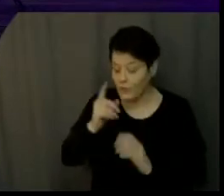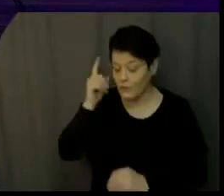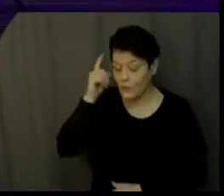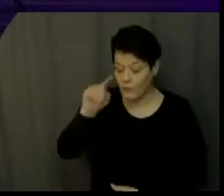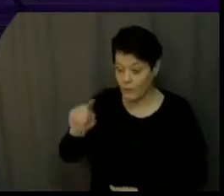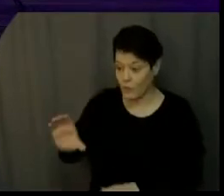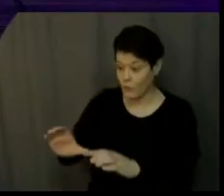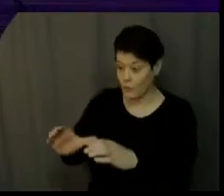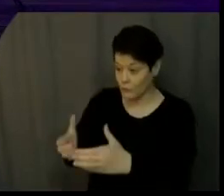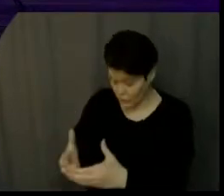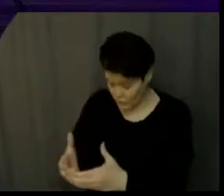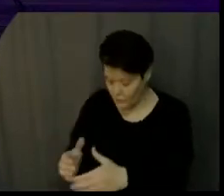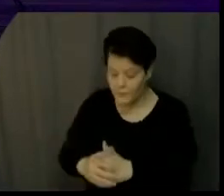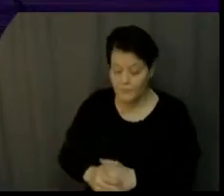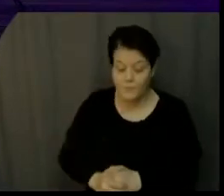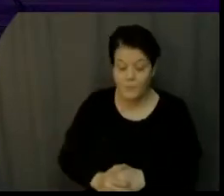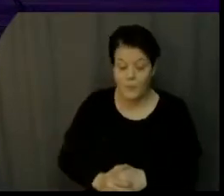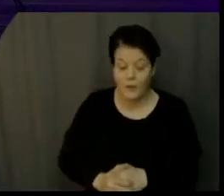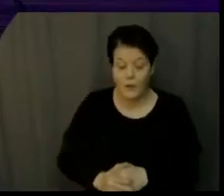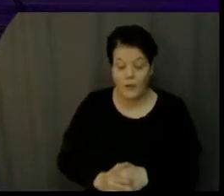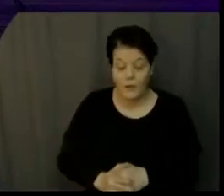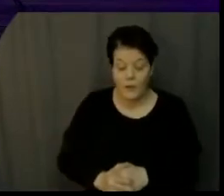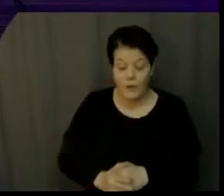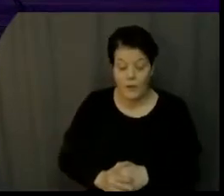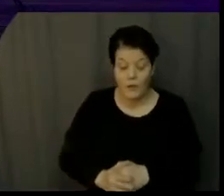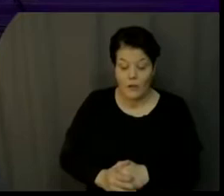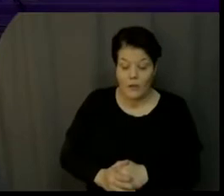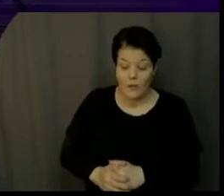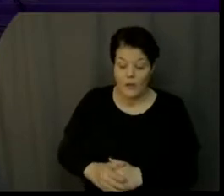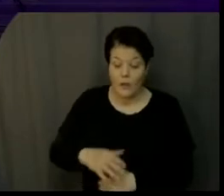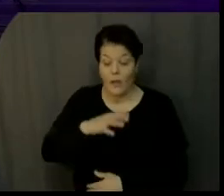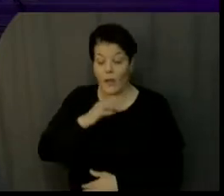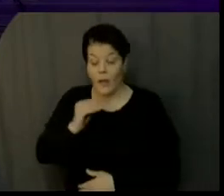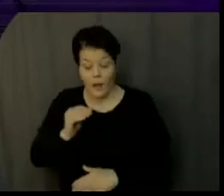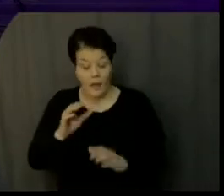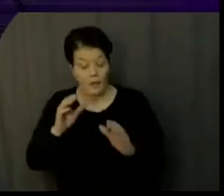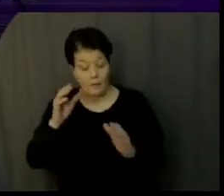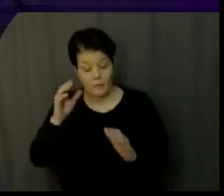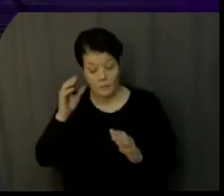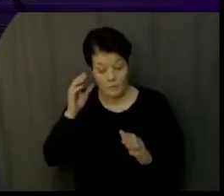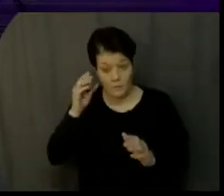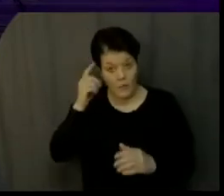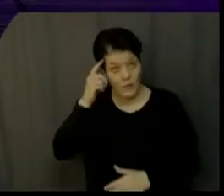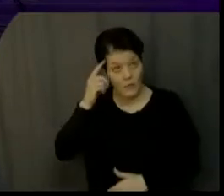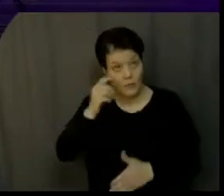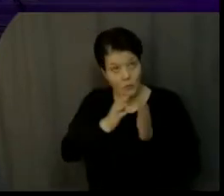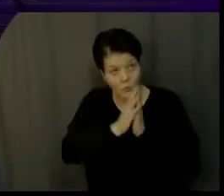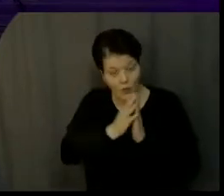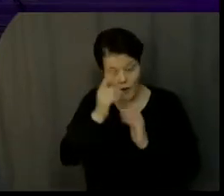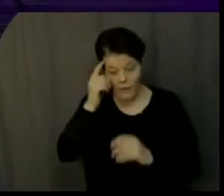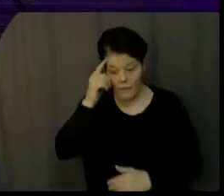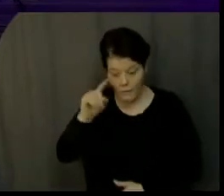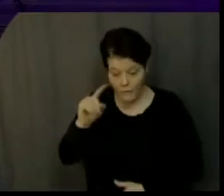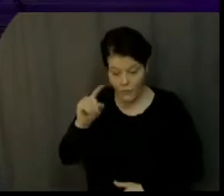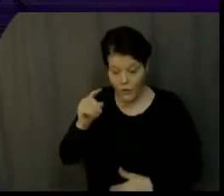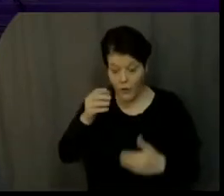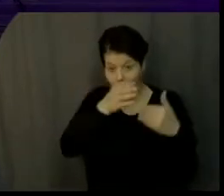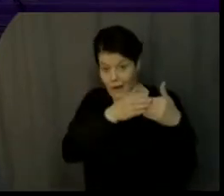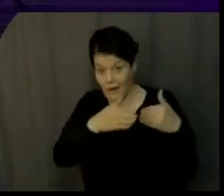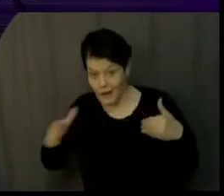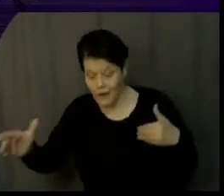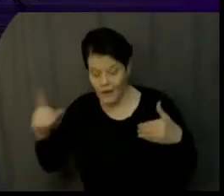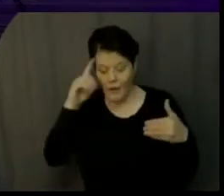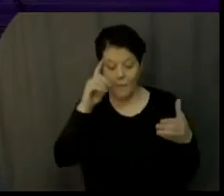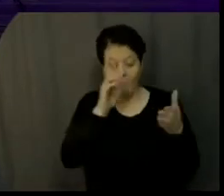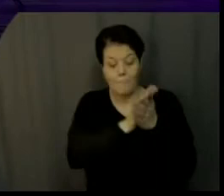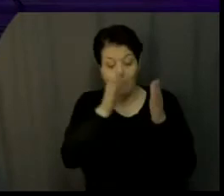because he's about to go to the cross. Then he's praying for his disciples. And now he's praying for those who believe because of his disciples. I'm praying